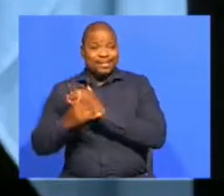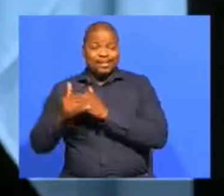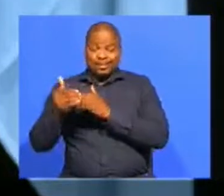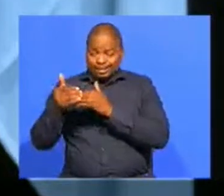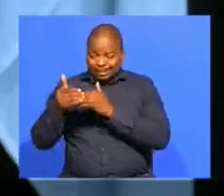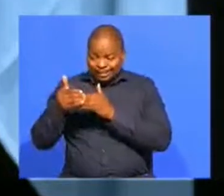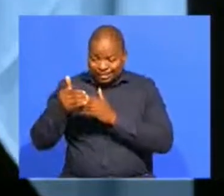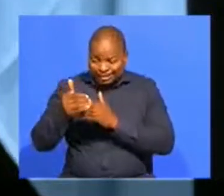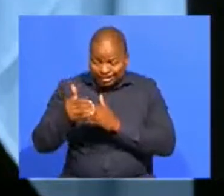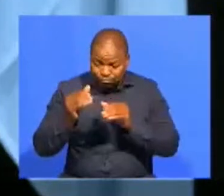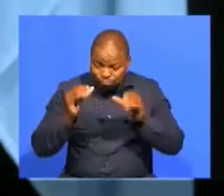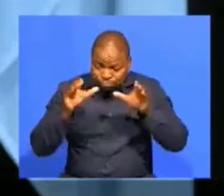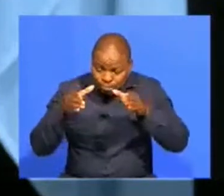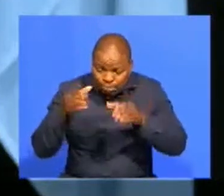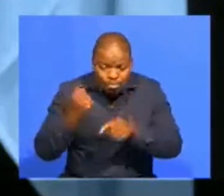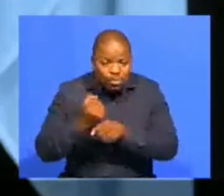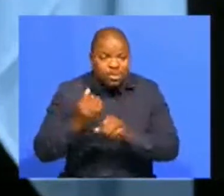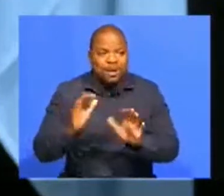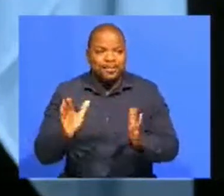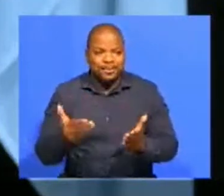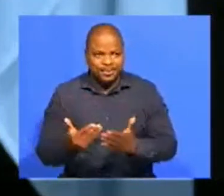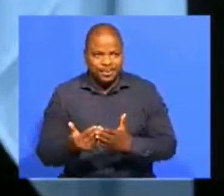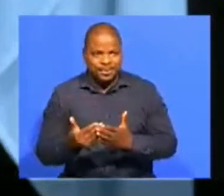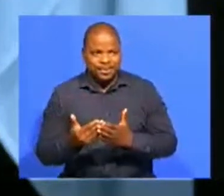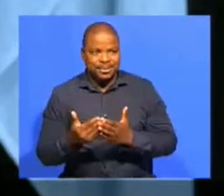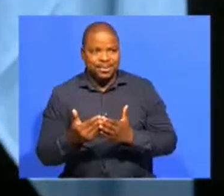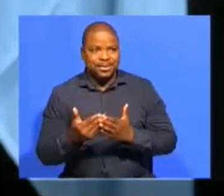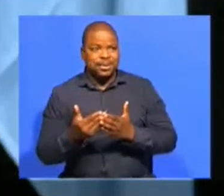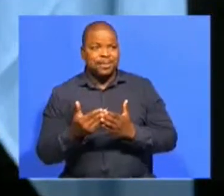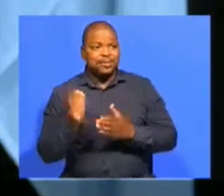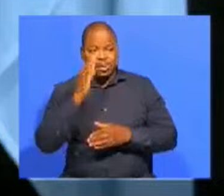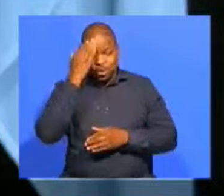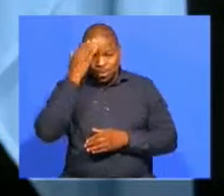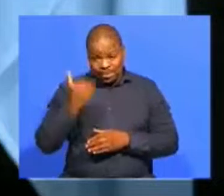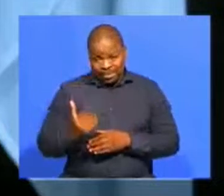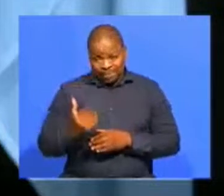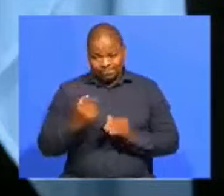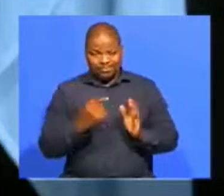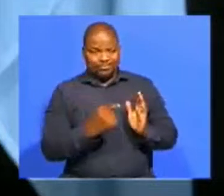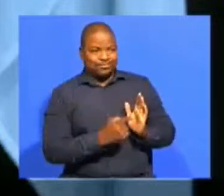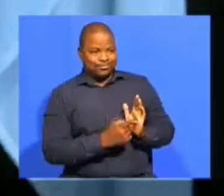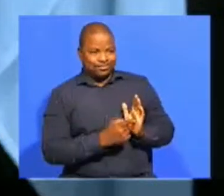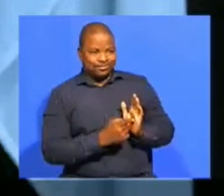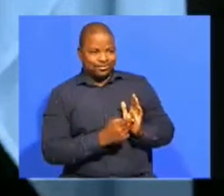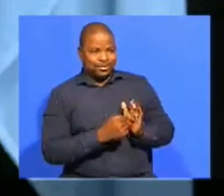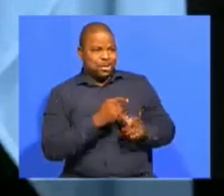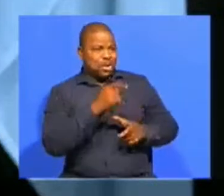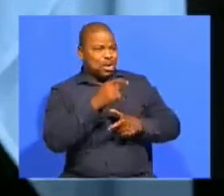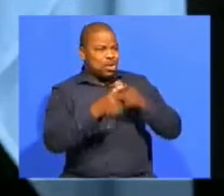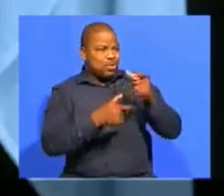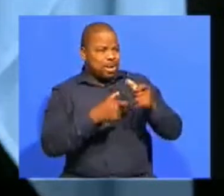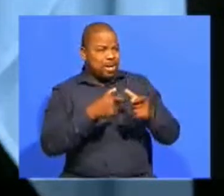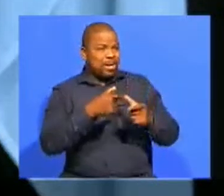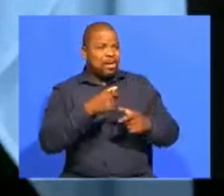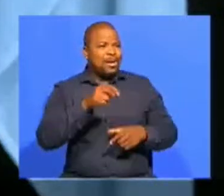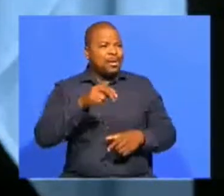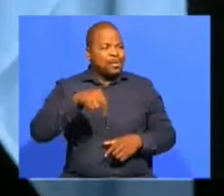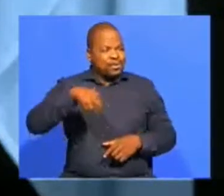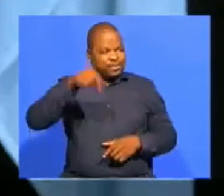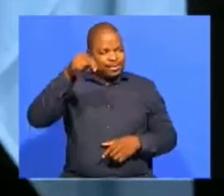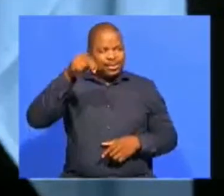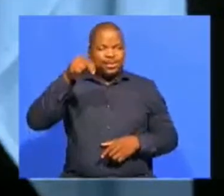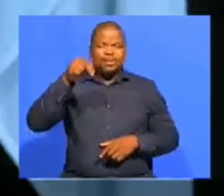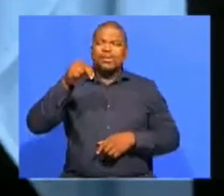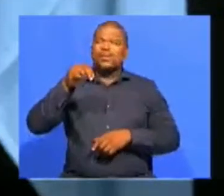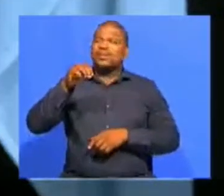targeted by that. And this all comes about because of the global North, the bloc called the European